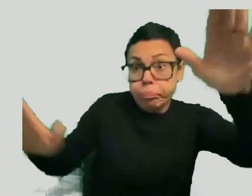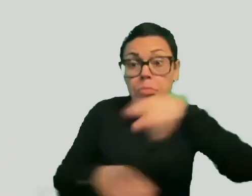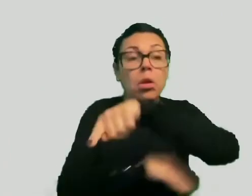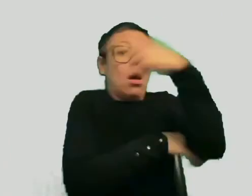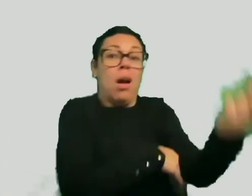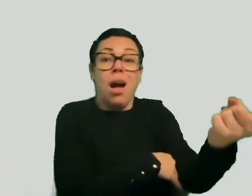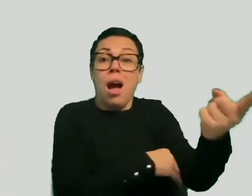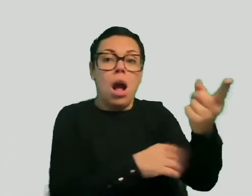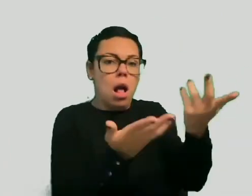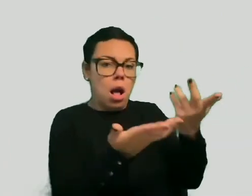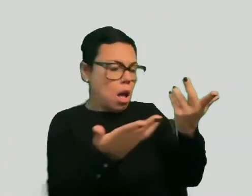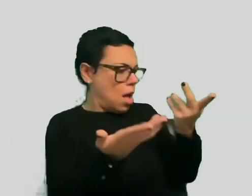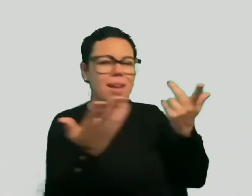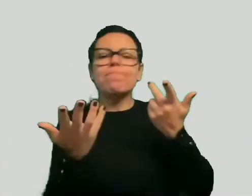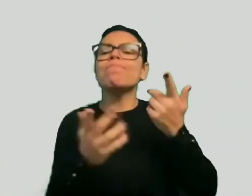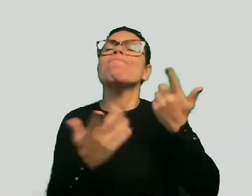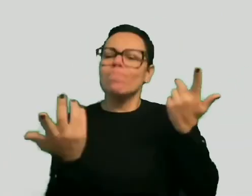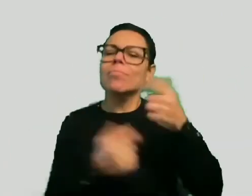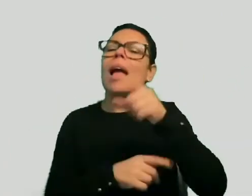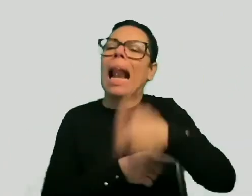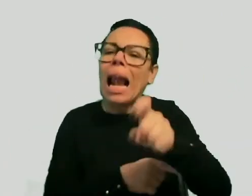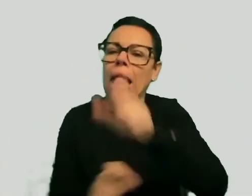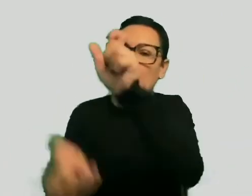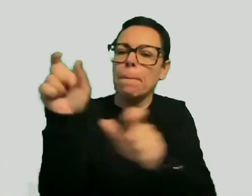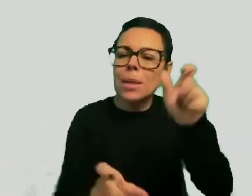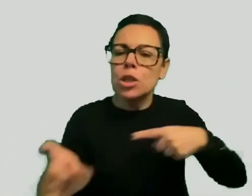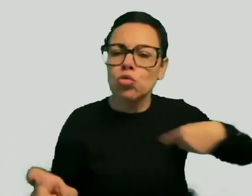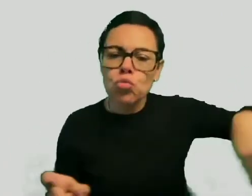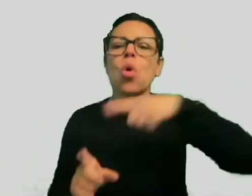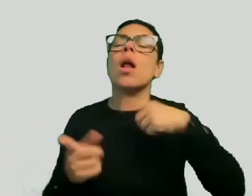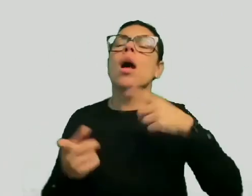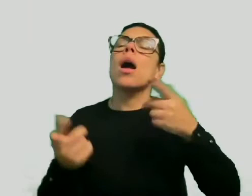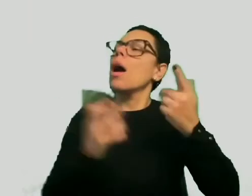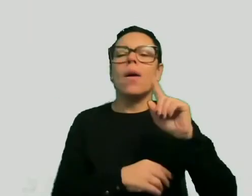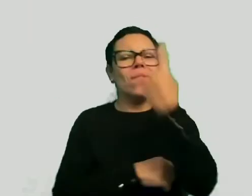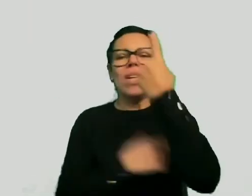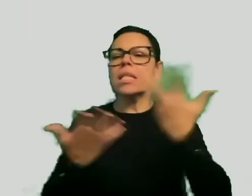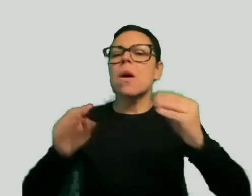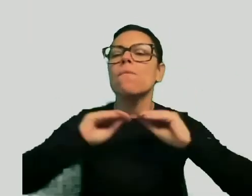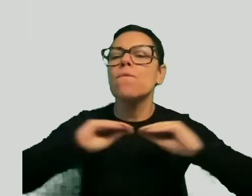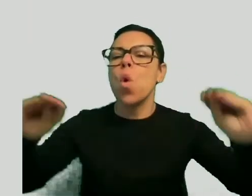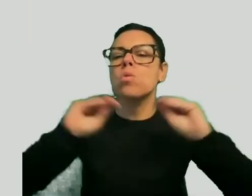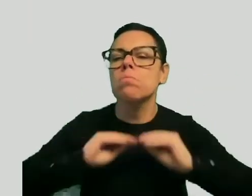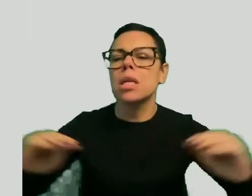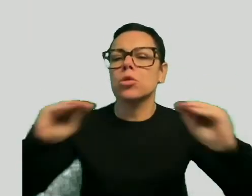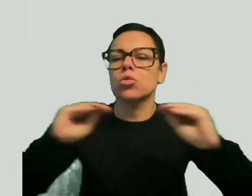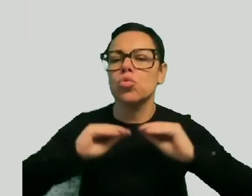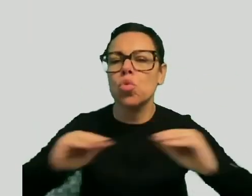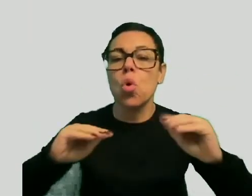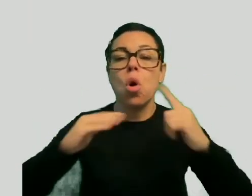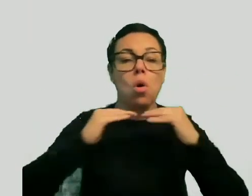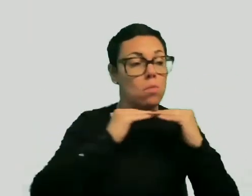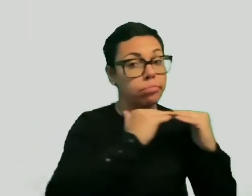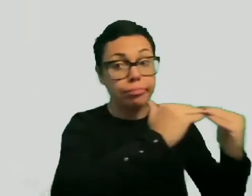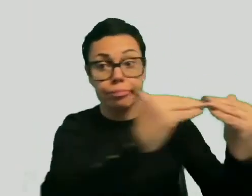directions, and that is important to really working on this together. And minimum standards, I mean, that is about legislation. So I think this is something we